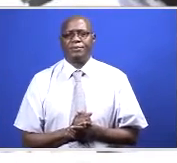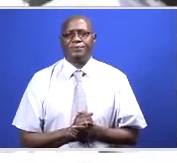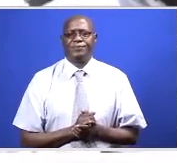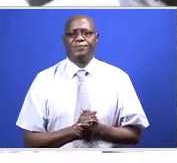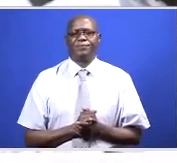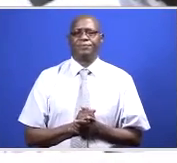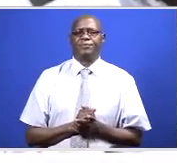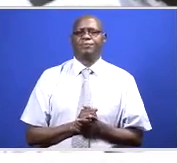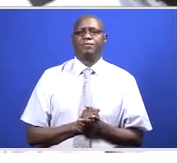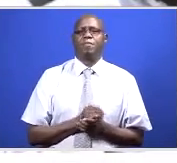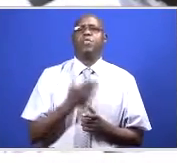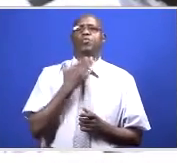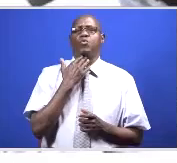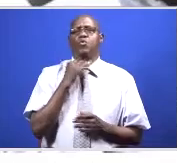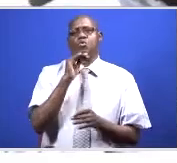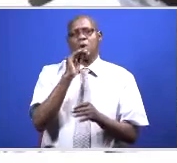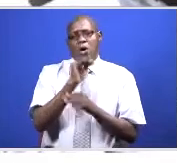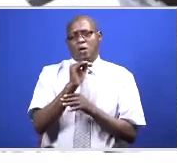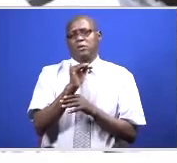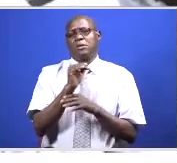We want to urge the public to